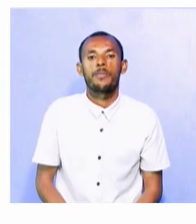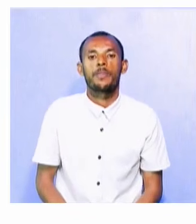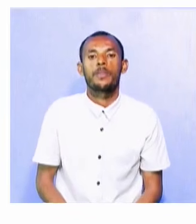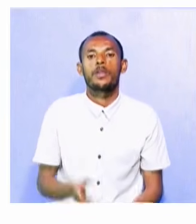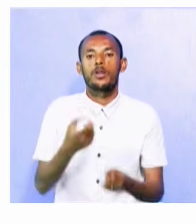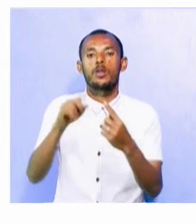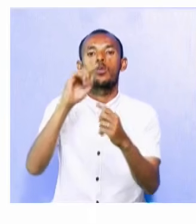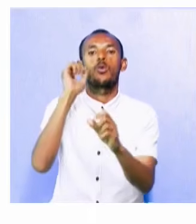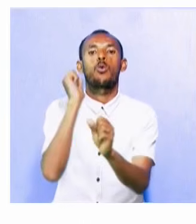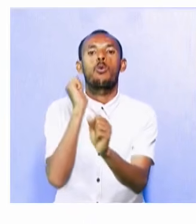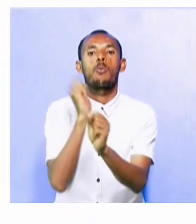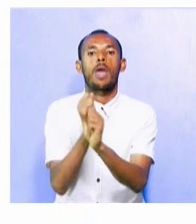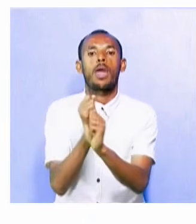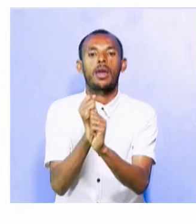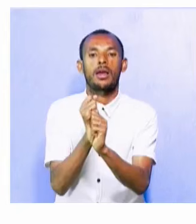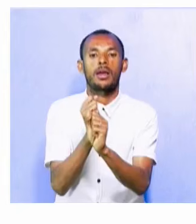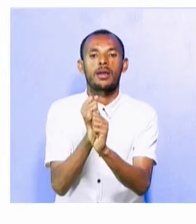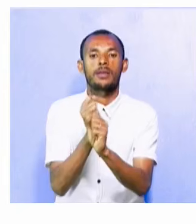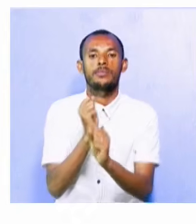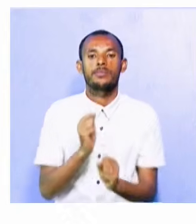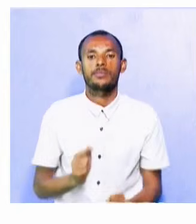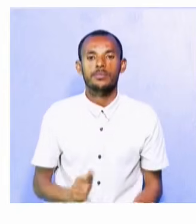to make